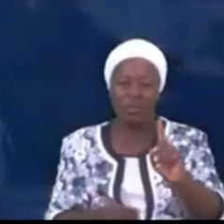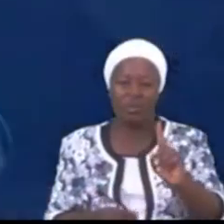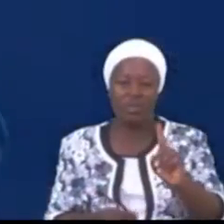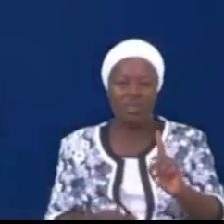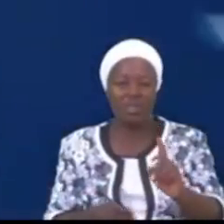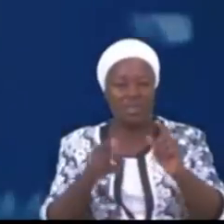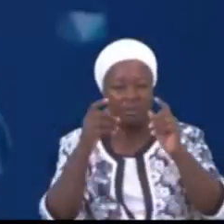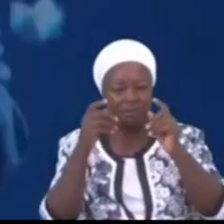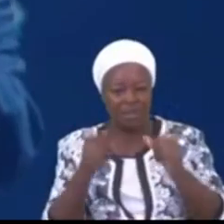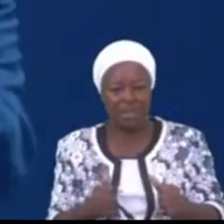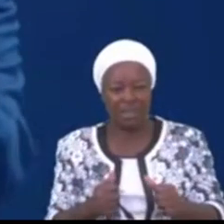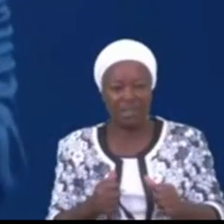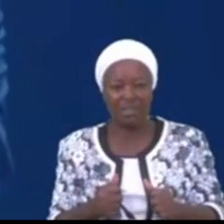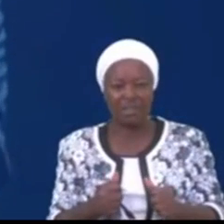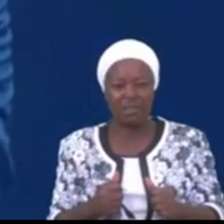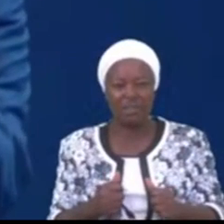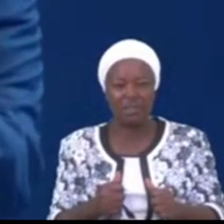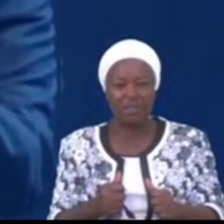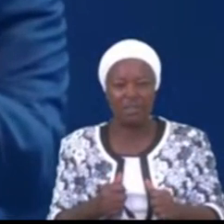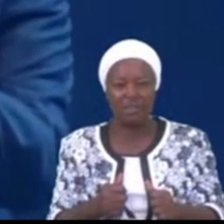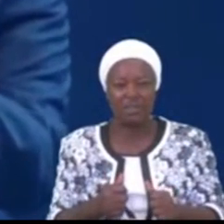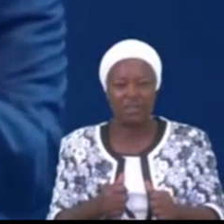immediate. Number two,